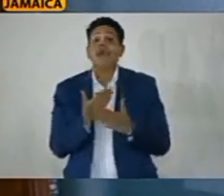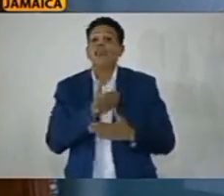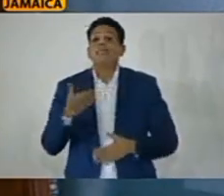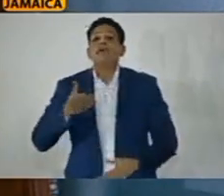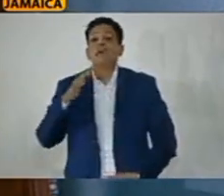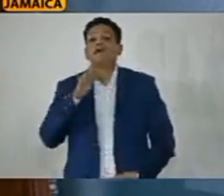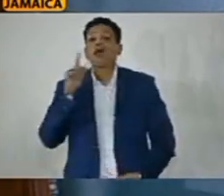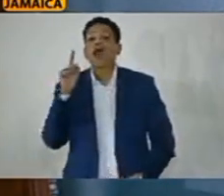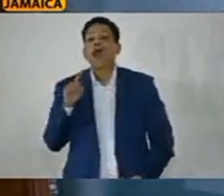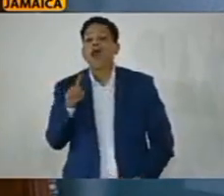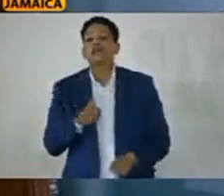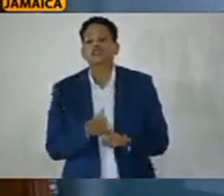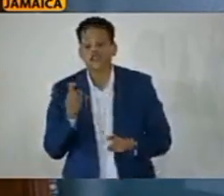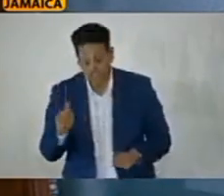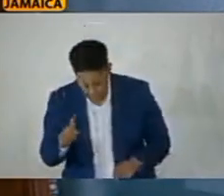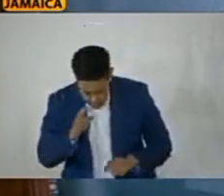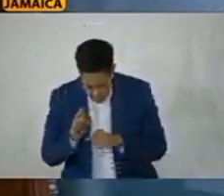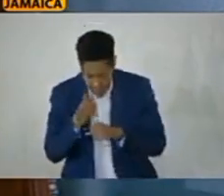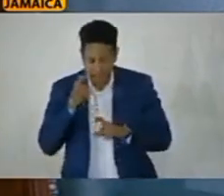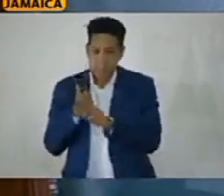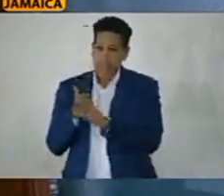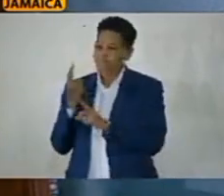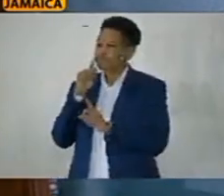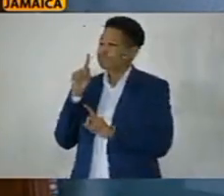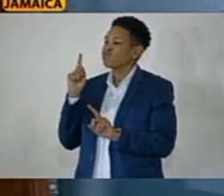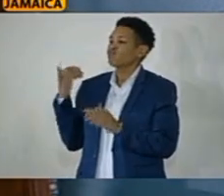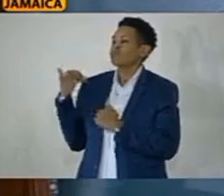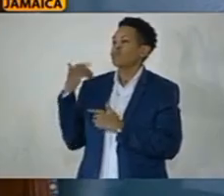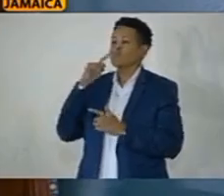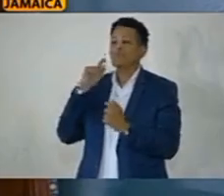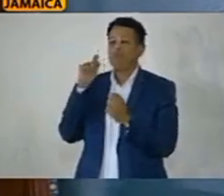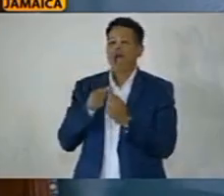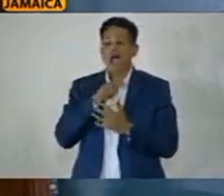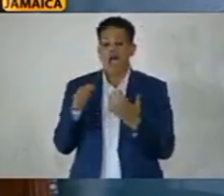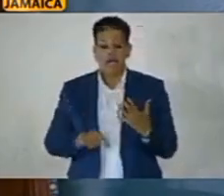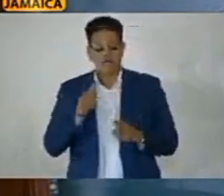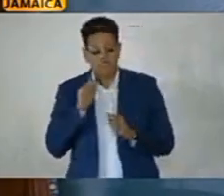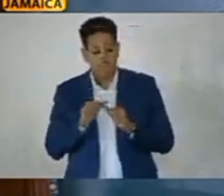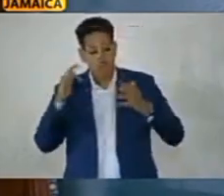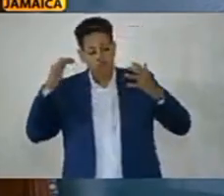it shall make himself responsible for the accuracy of, and it continues.